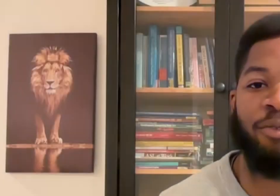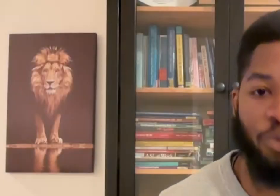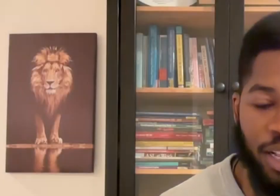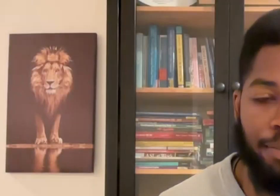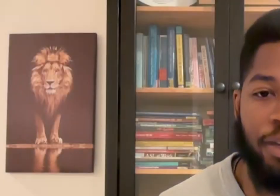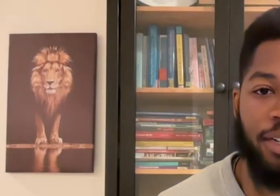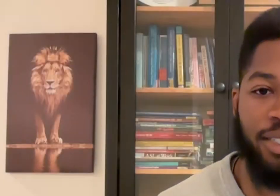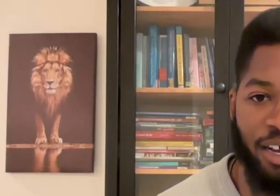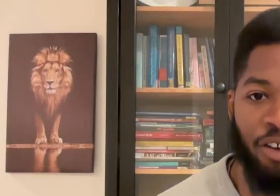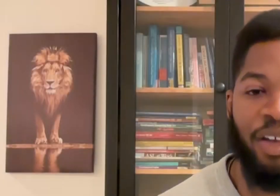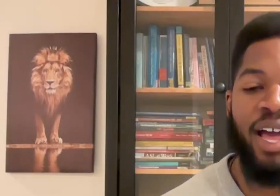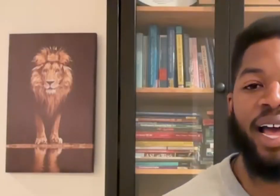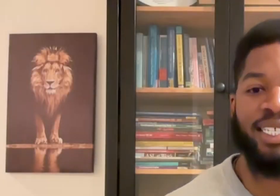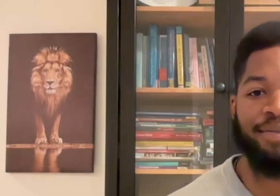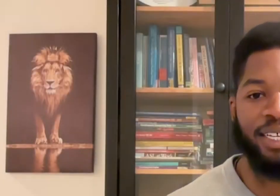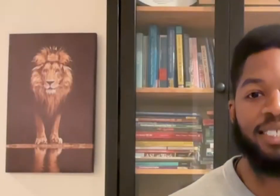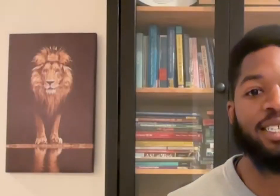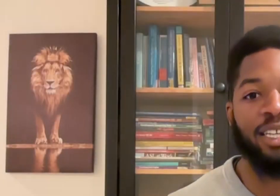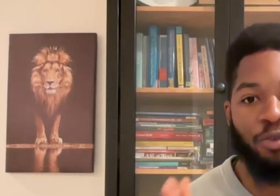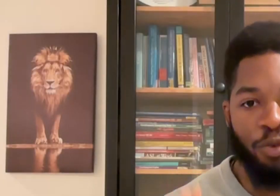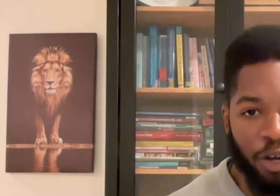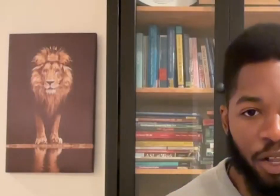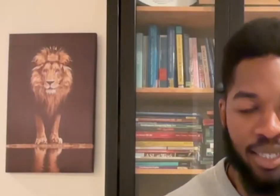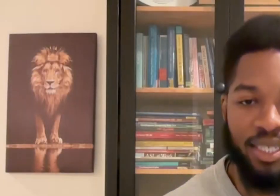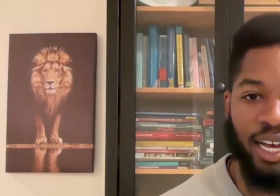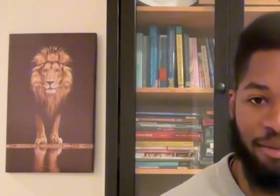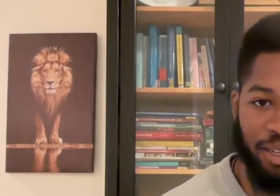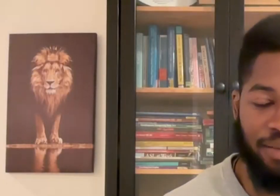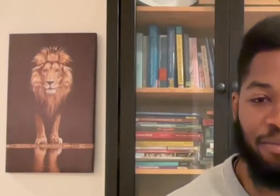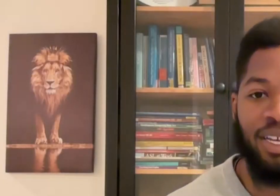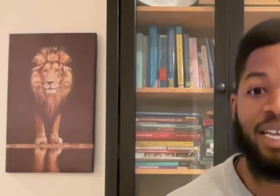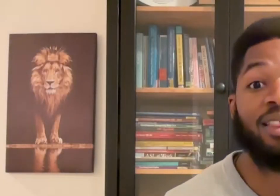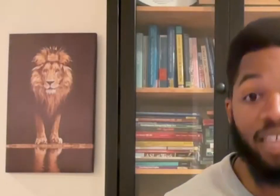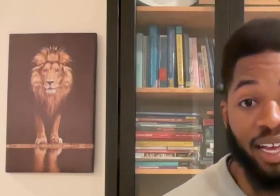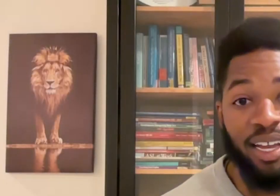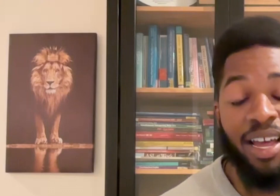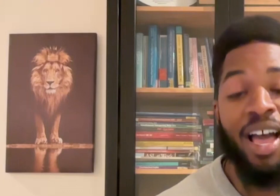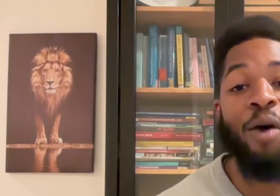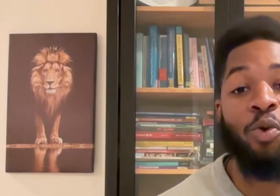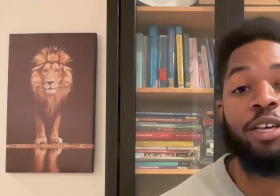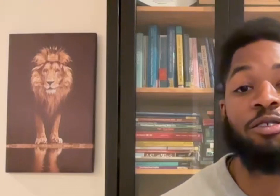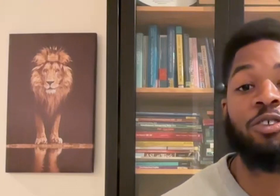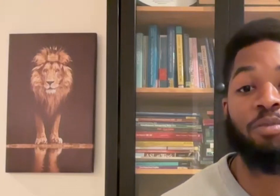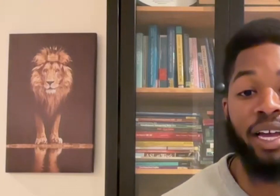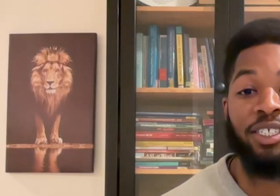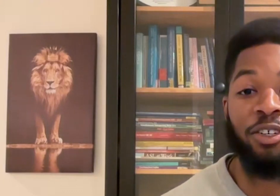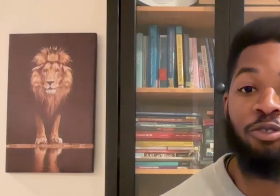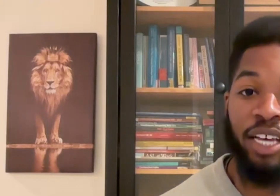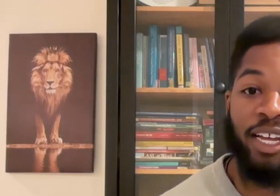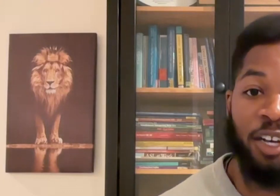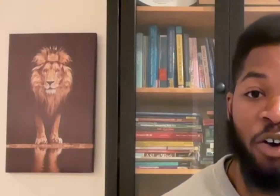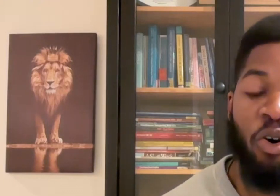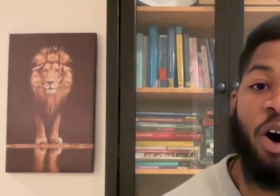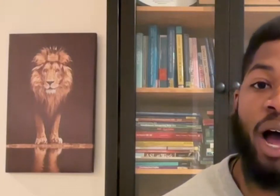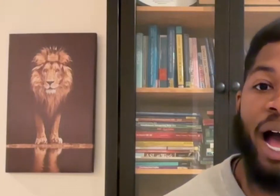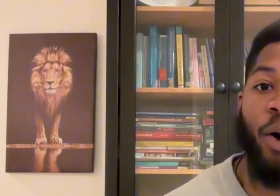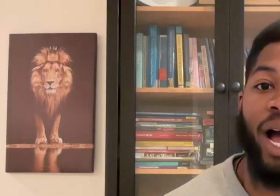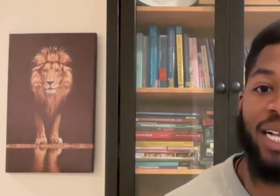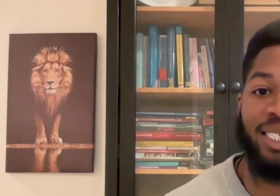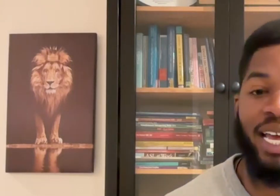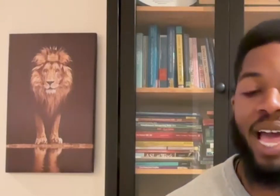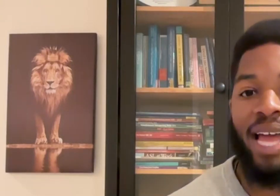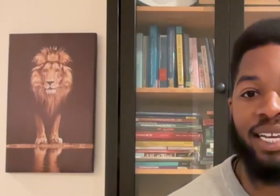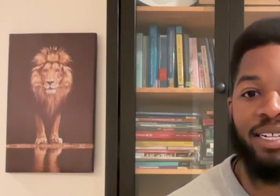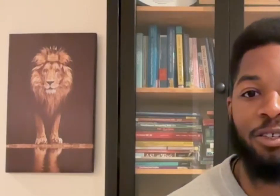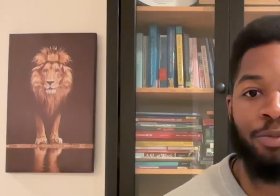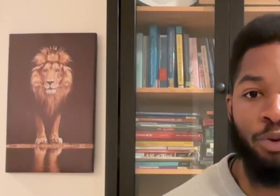want you to really put yourself as if this is a real assignment. Then I want you to make sure you take note on how